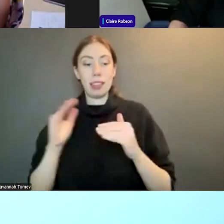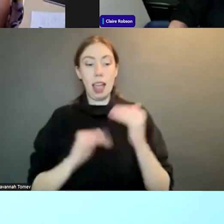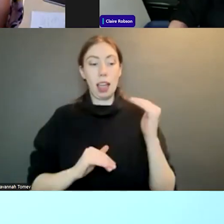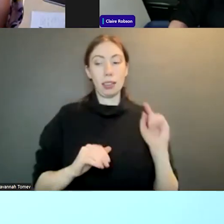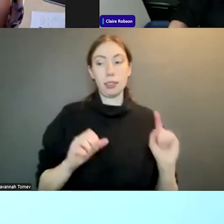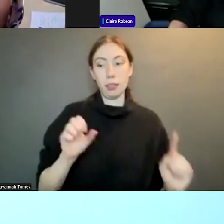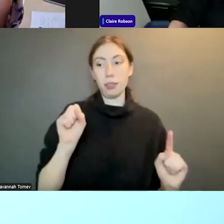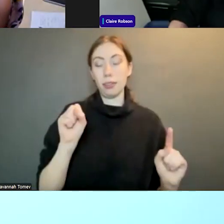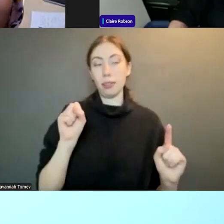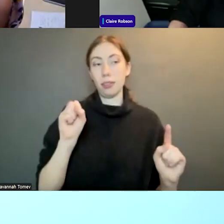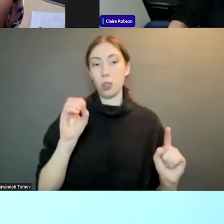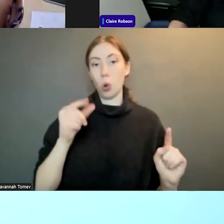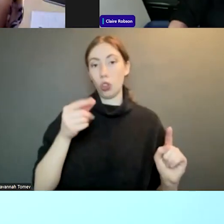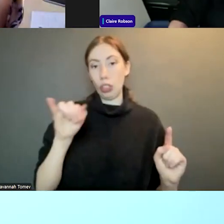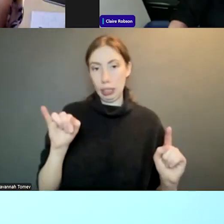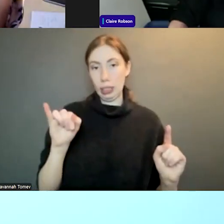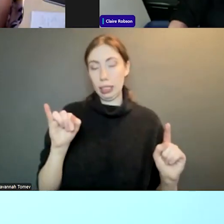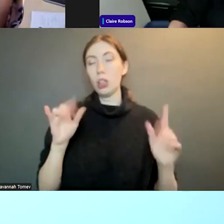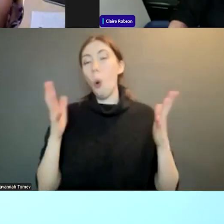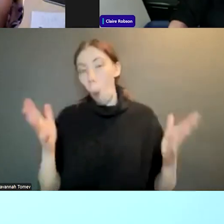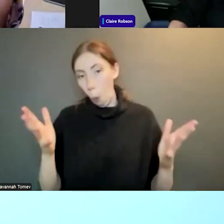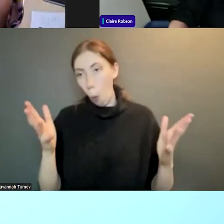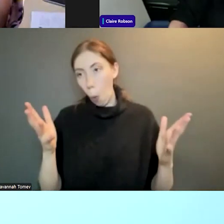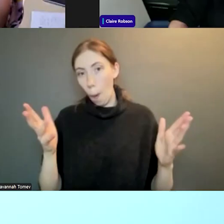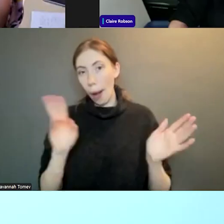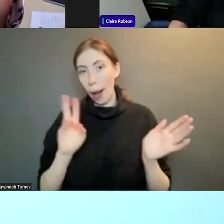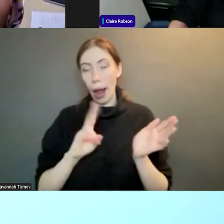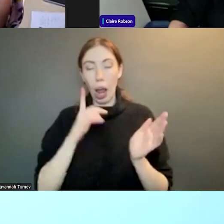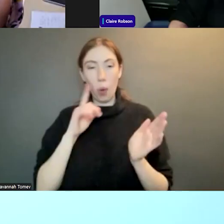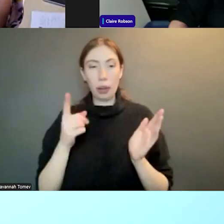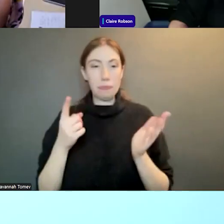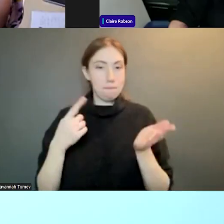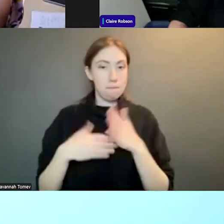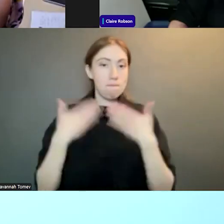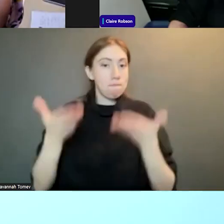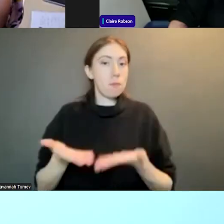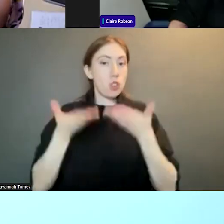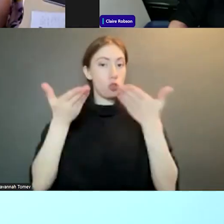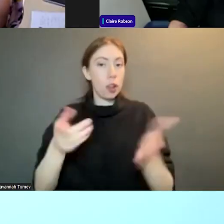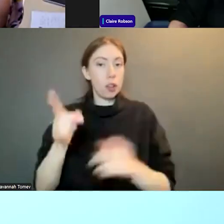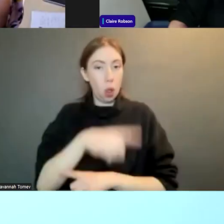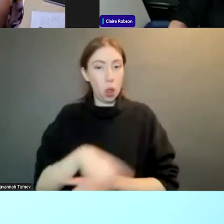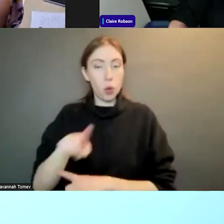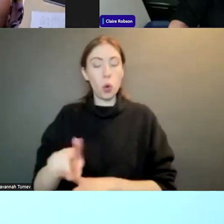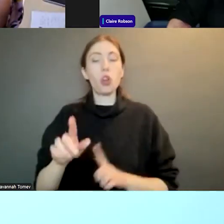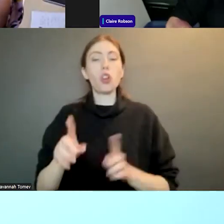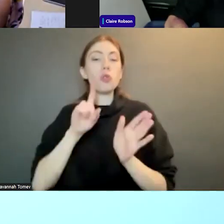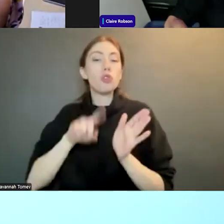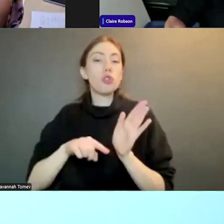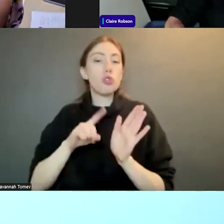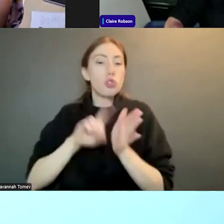articles that Claire and Jen and I have been involved with in putting